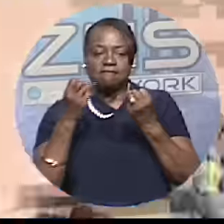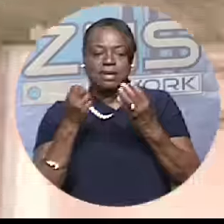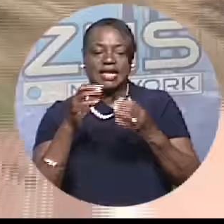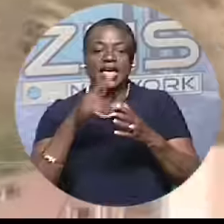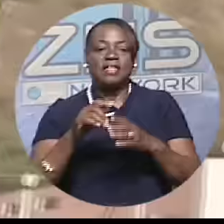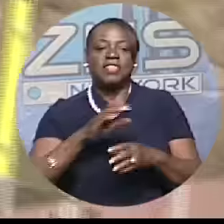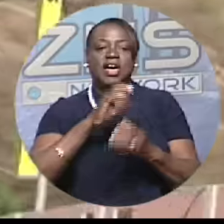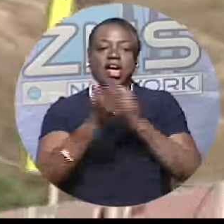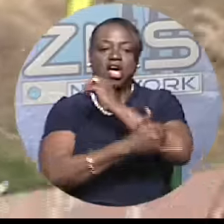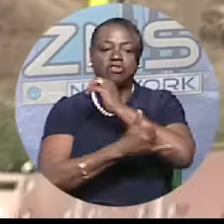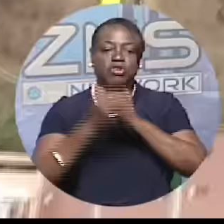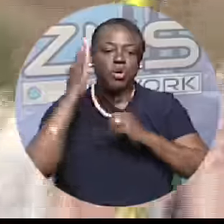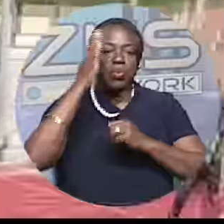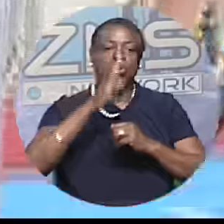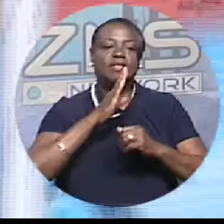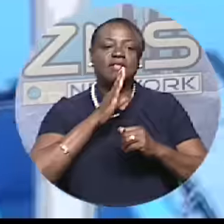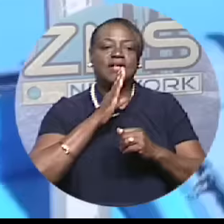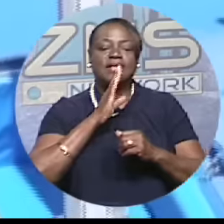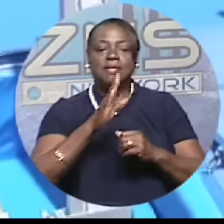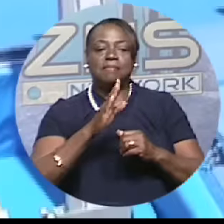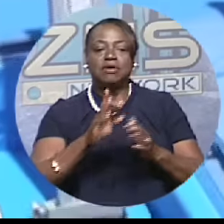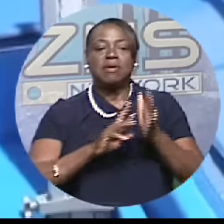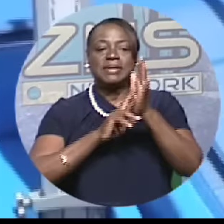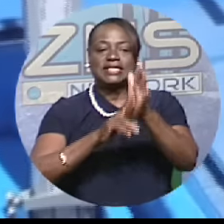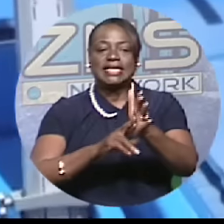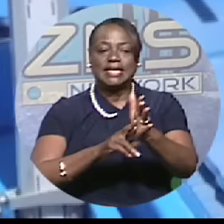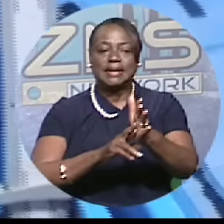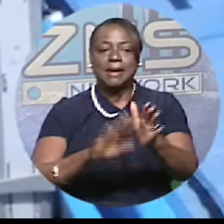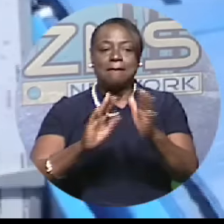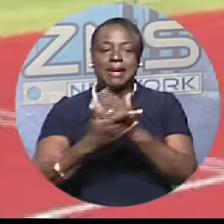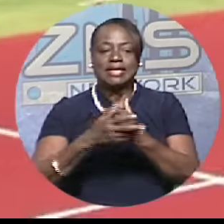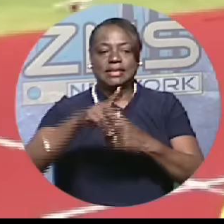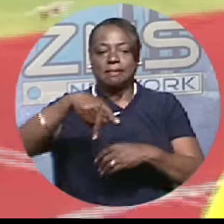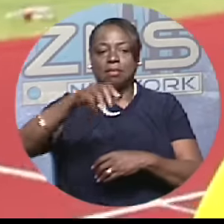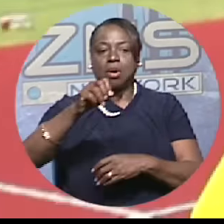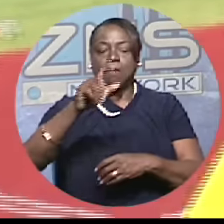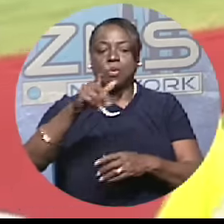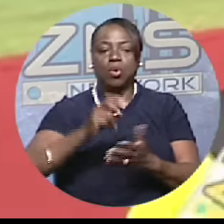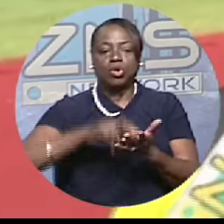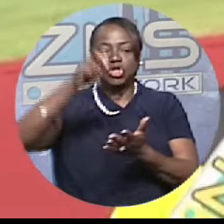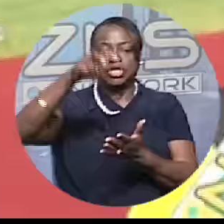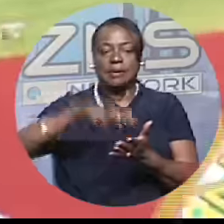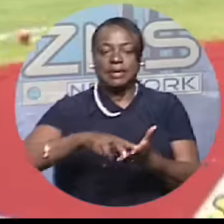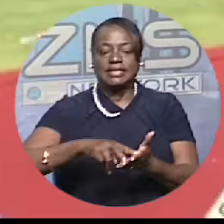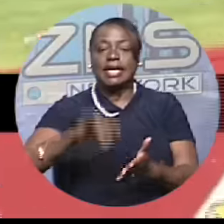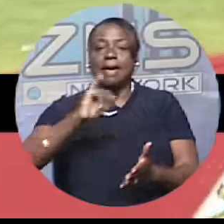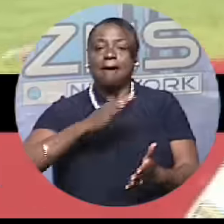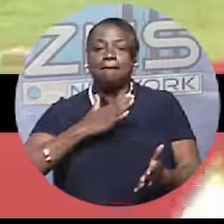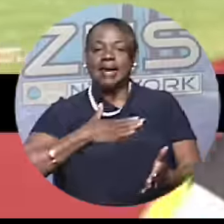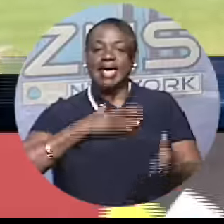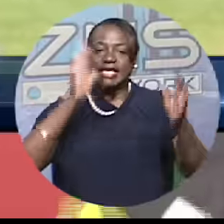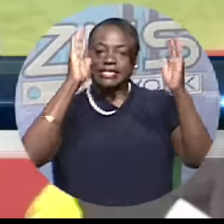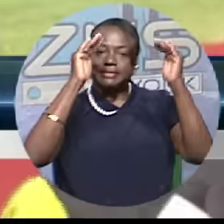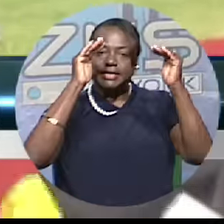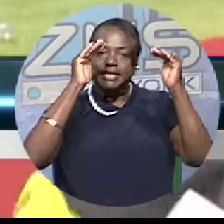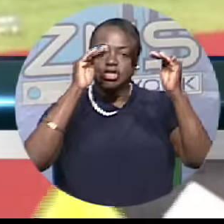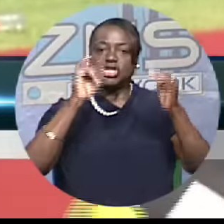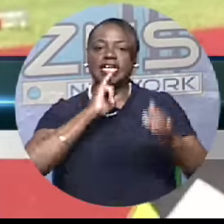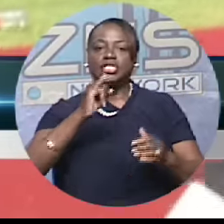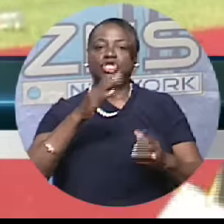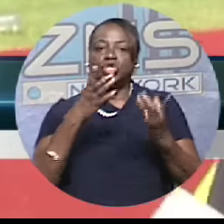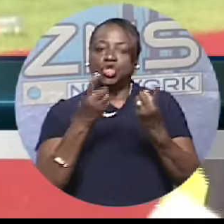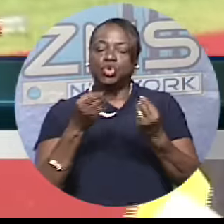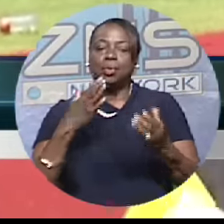be represented by a pair of pole vaulters who are more than ready to soar. My expectation is to come out here and do my best and,